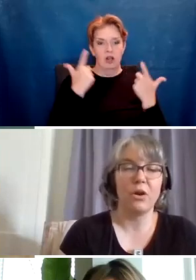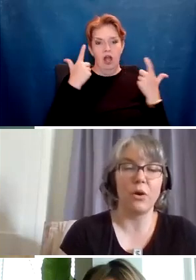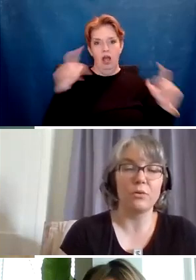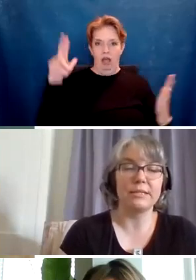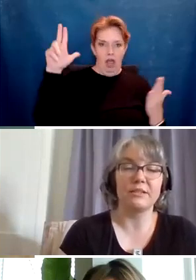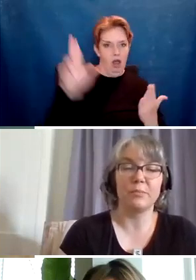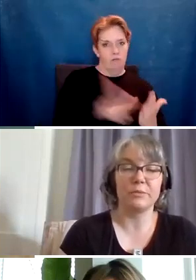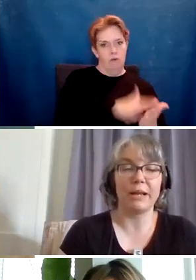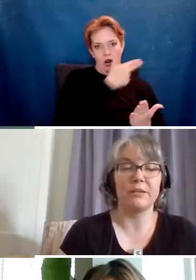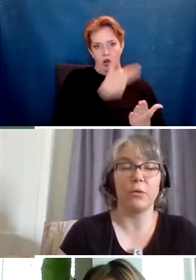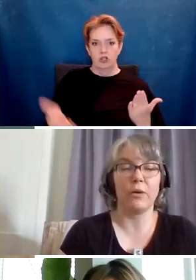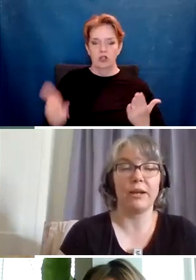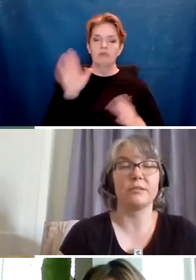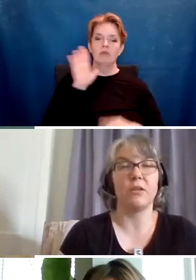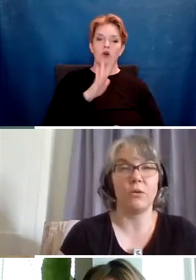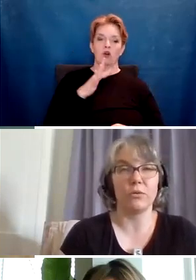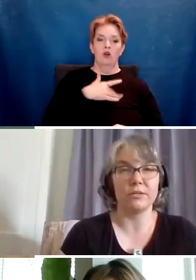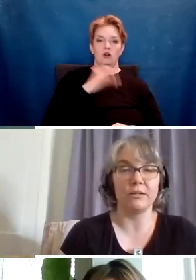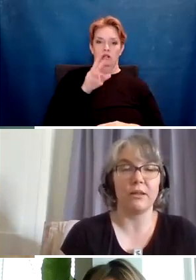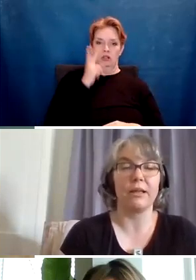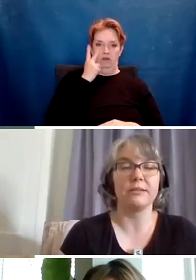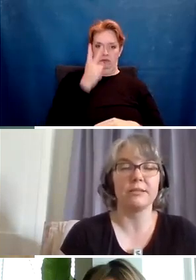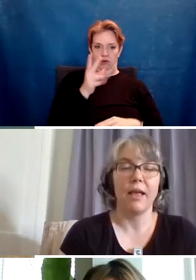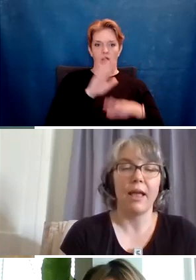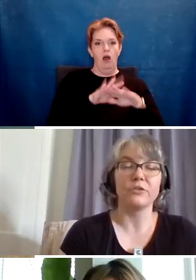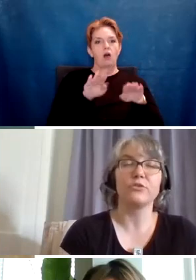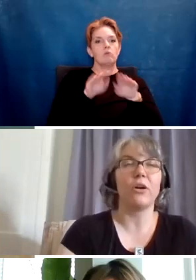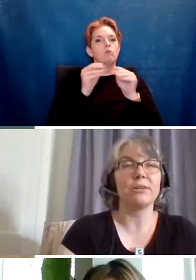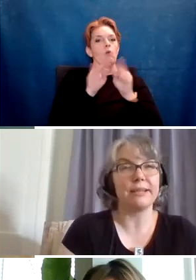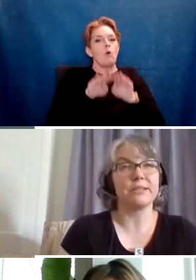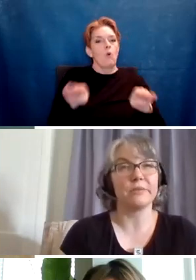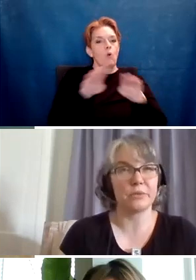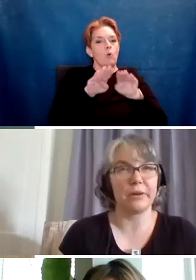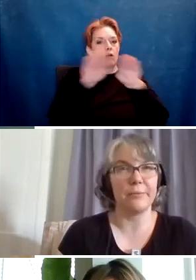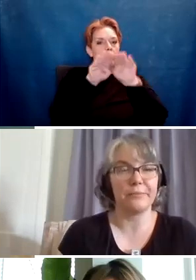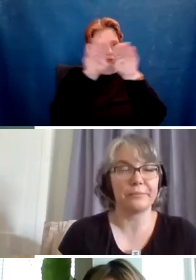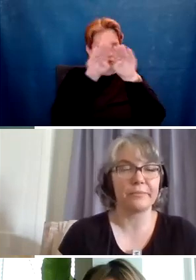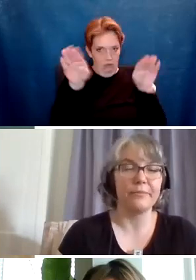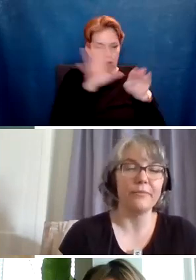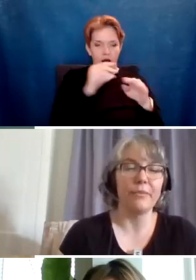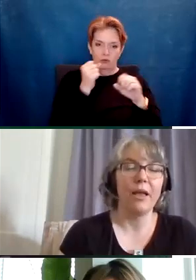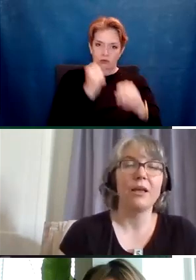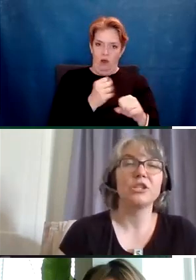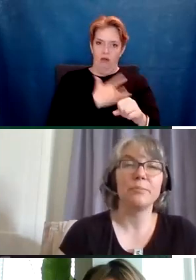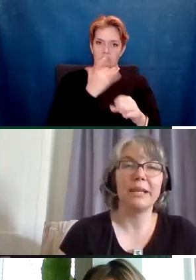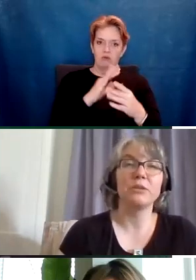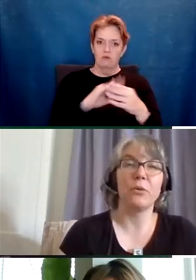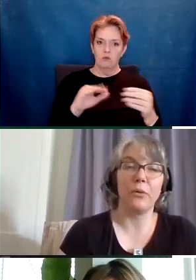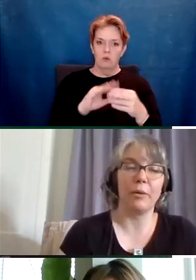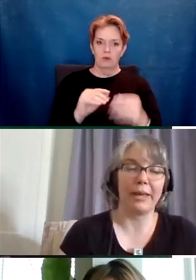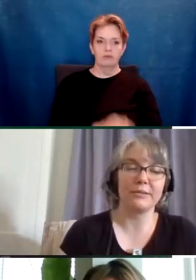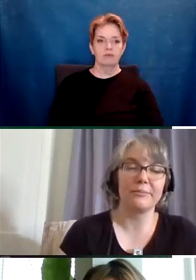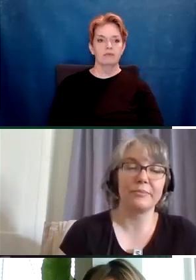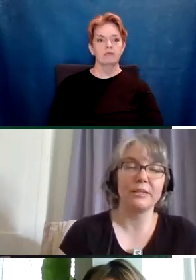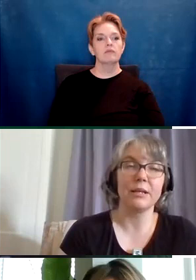brushstrokes, her own sense of perspective organized along horizontal lines, and a strong sense of story. She painted with